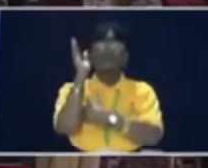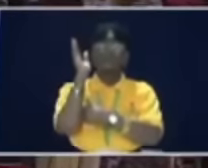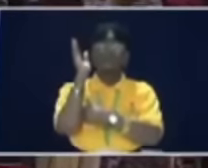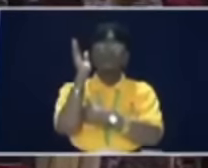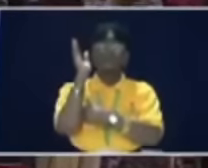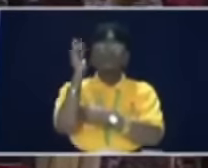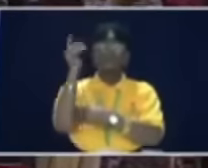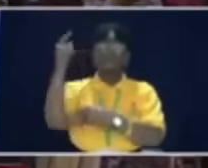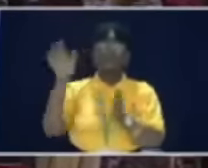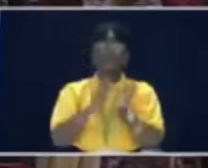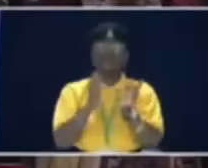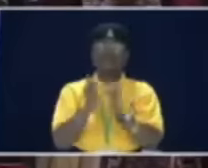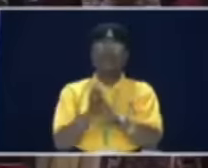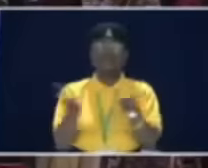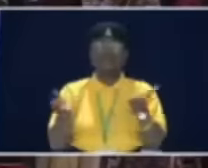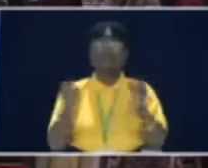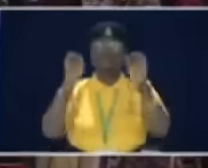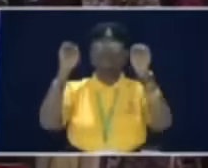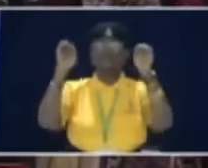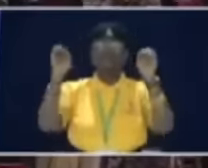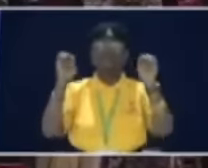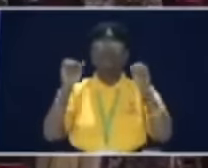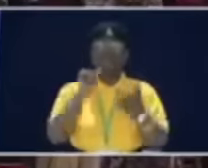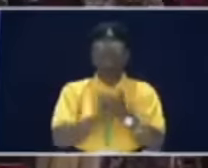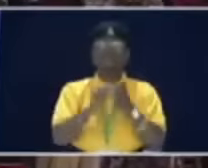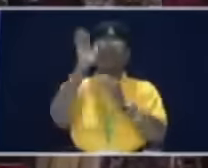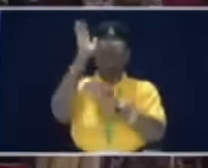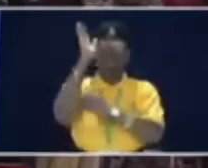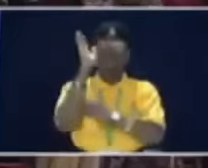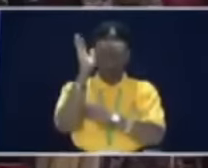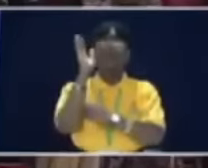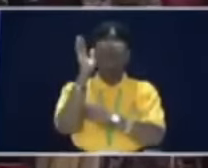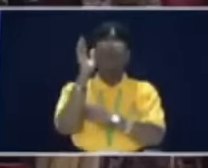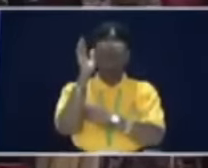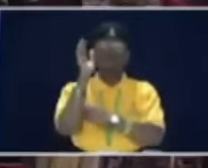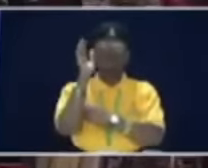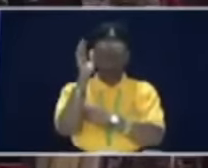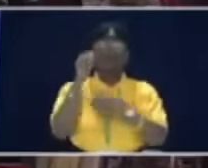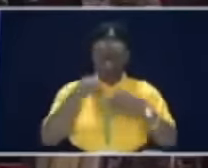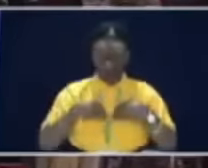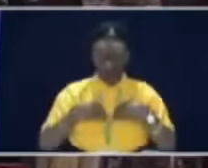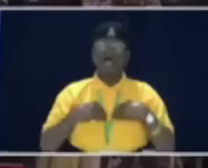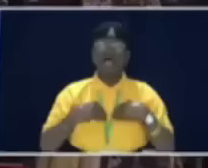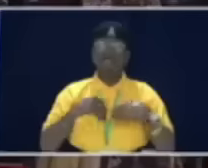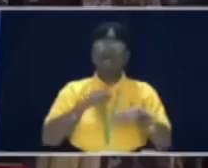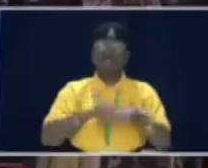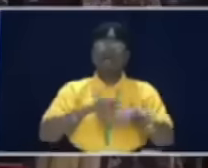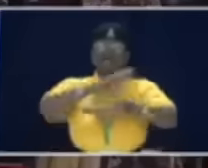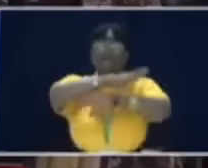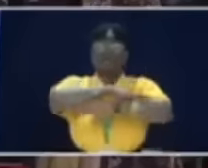The Bible teaches that God has a timetable for everything.